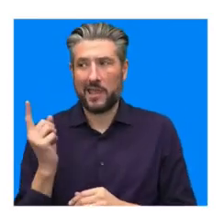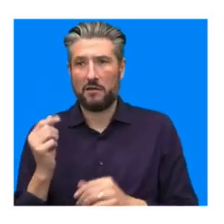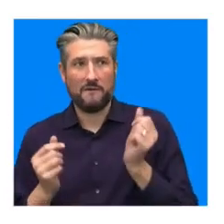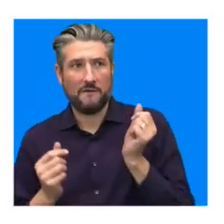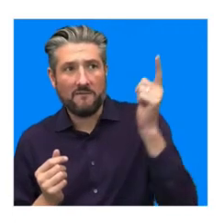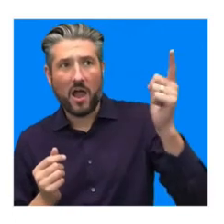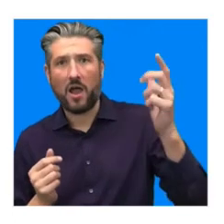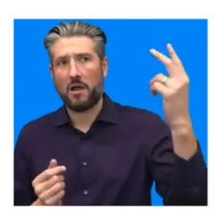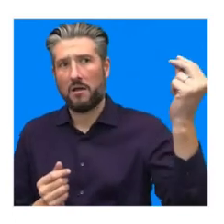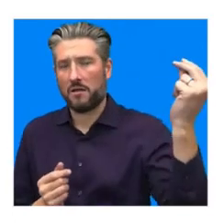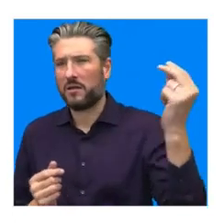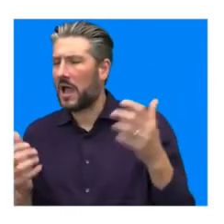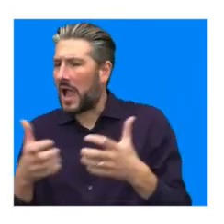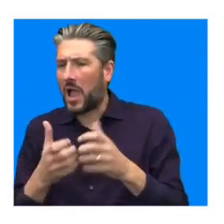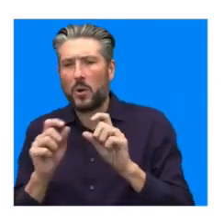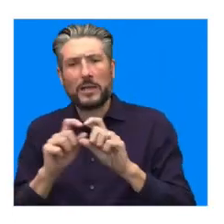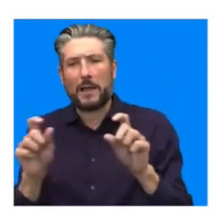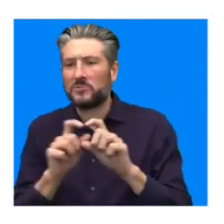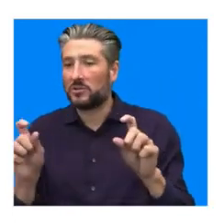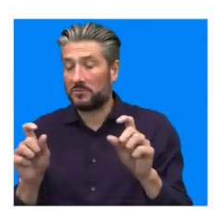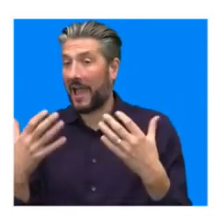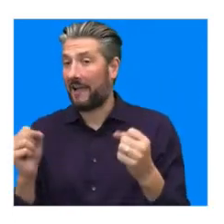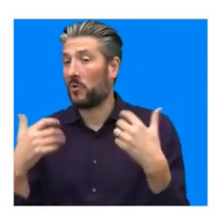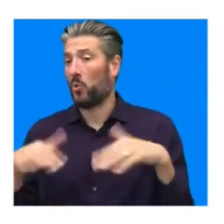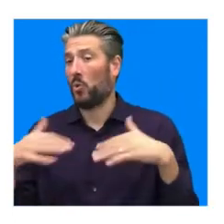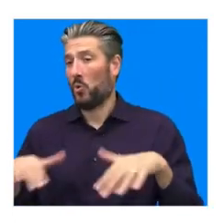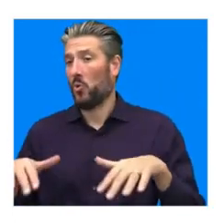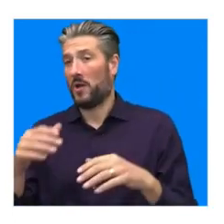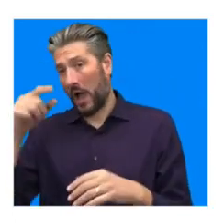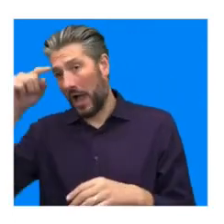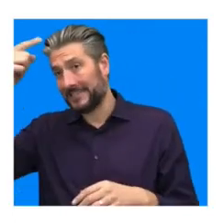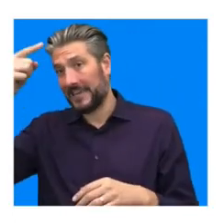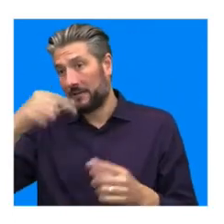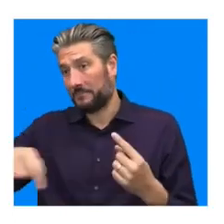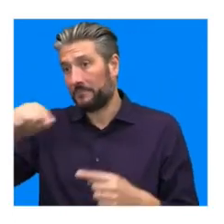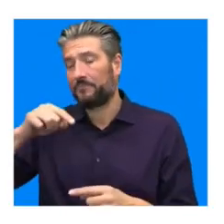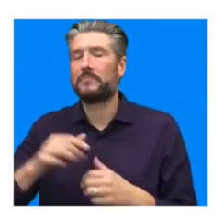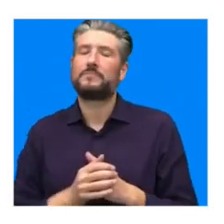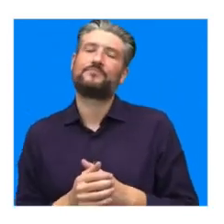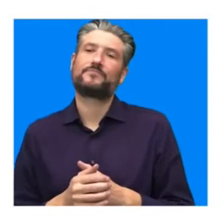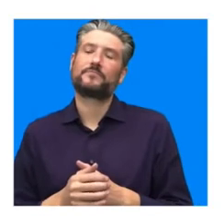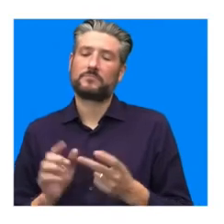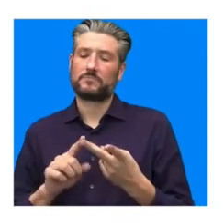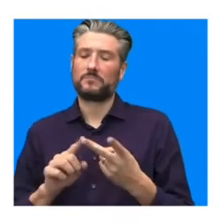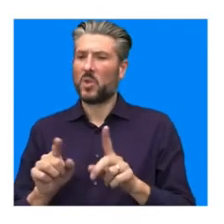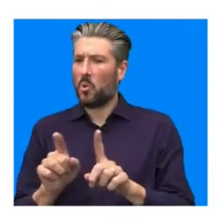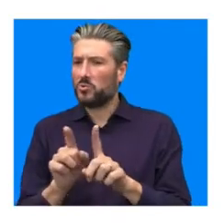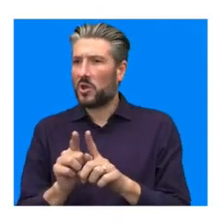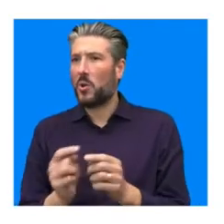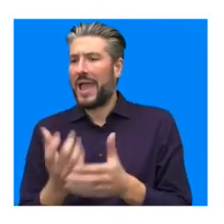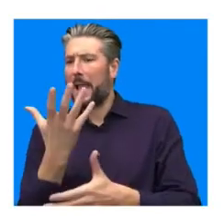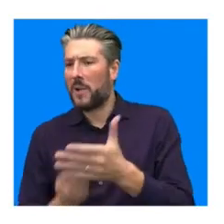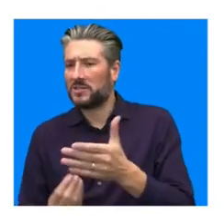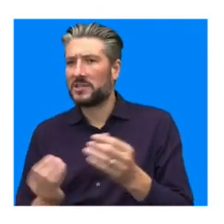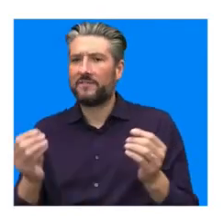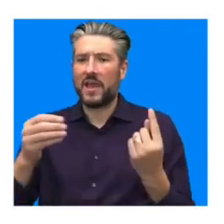on that and some tech behind it. And we're also looking at, how we're going to make an immersive environment accessible